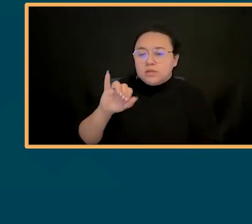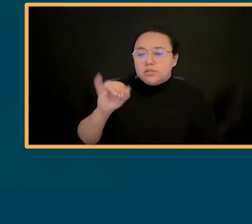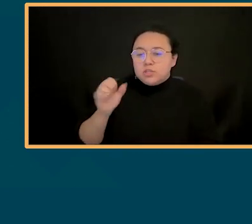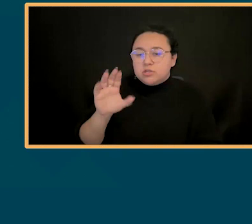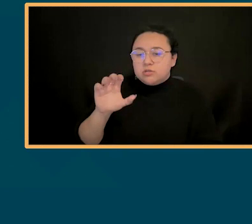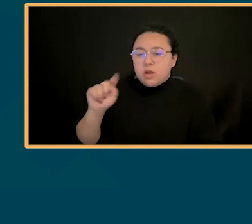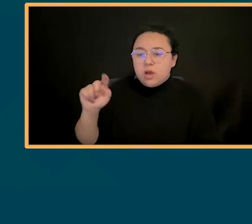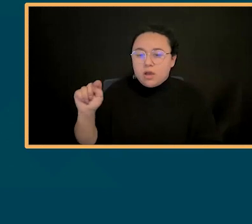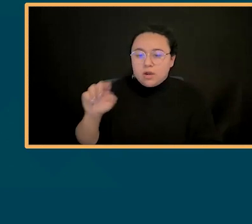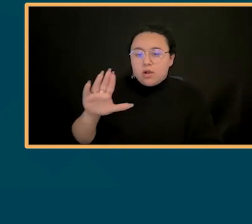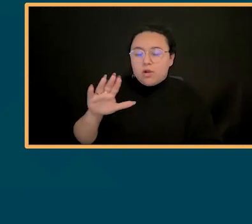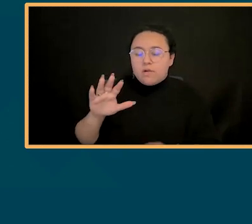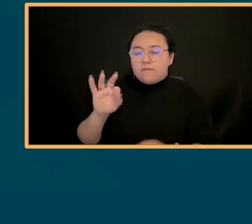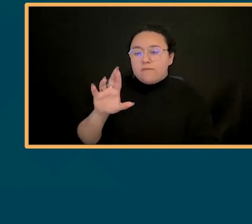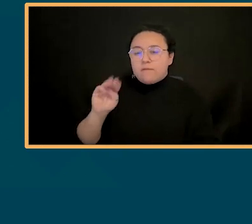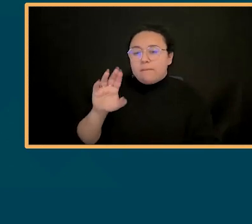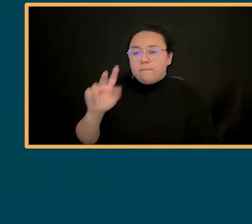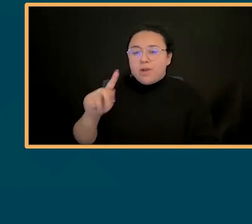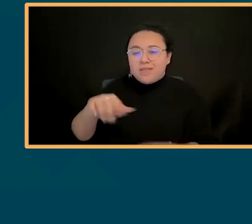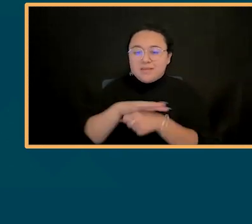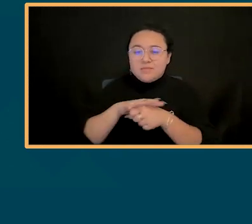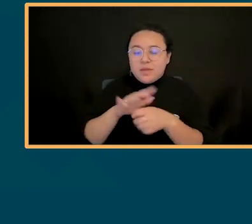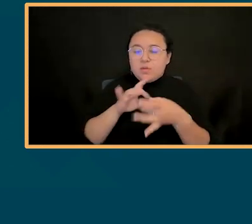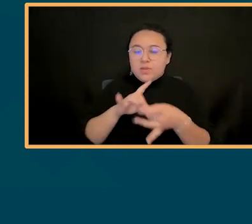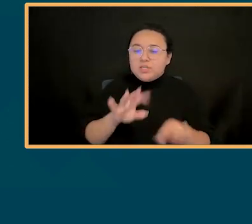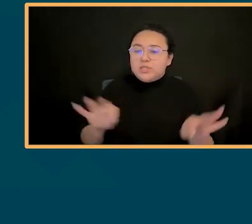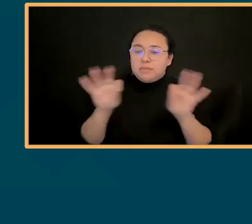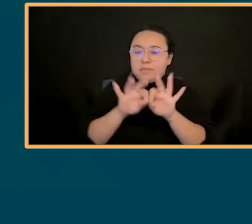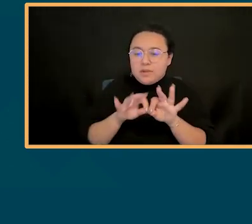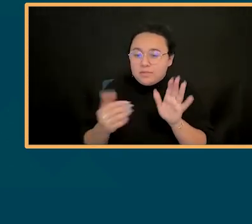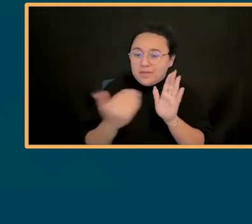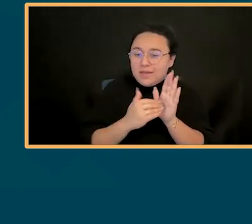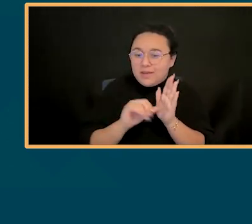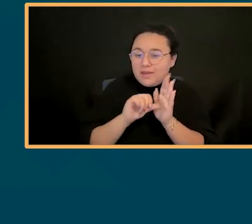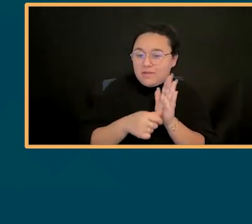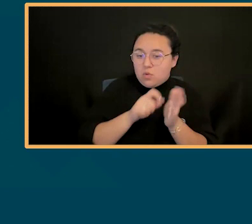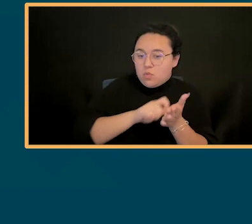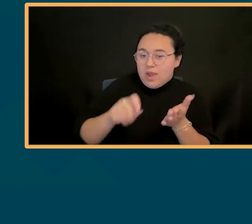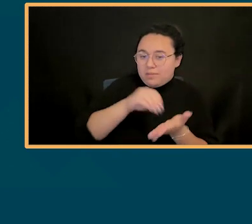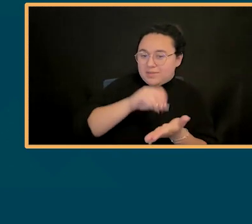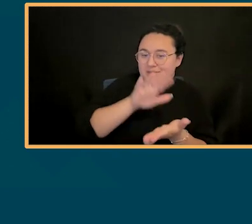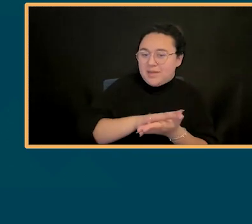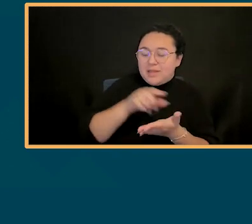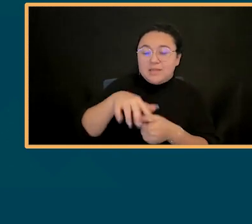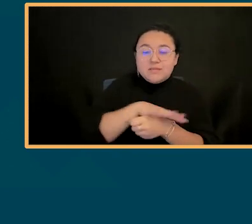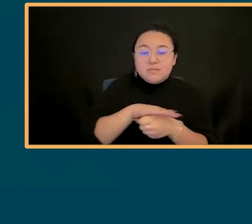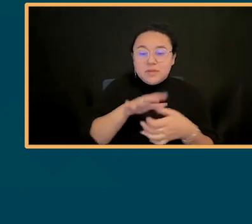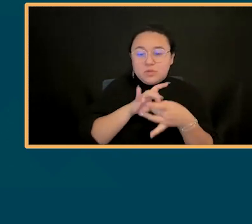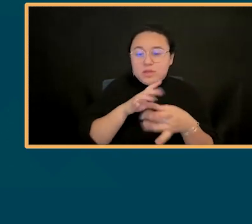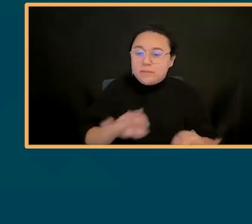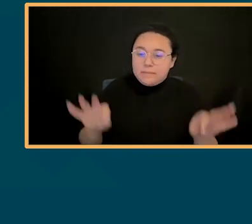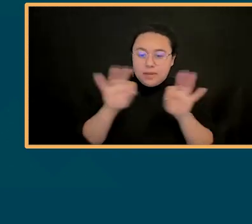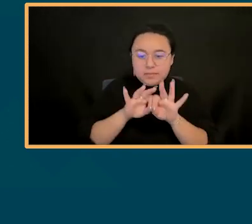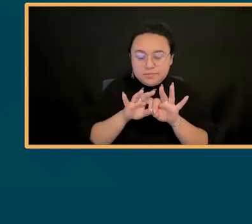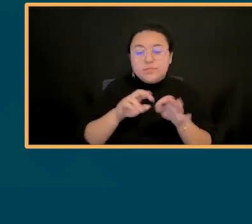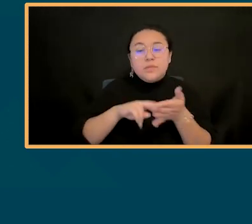meaning that in this space, relationships matter. I'm going to say that again. Feel free to write that down. In this space, relationships